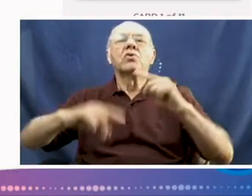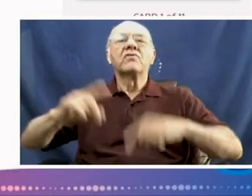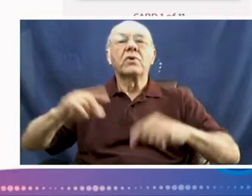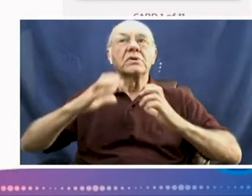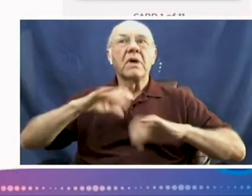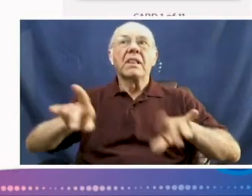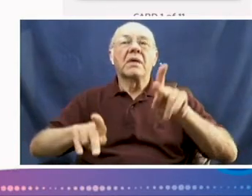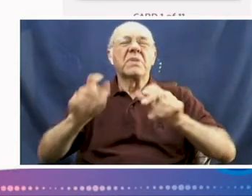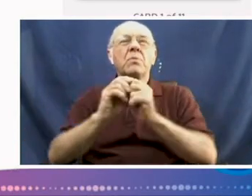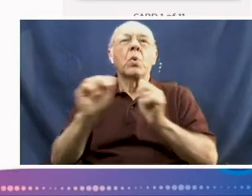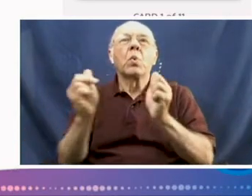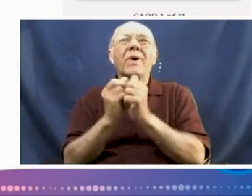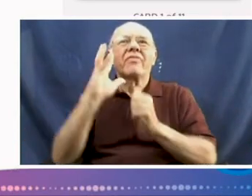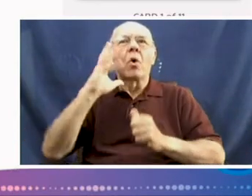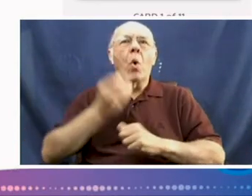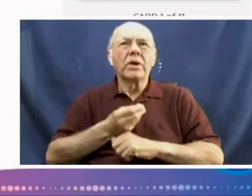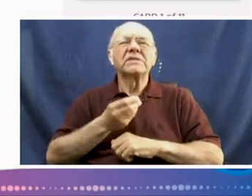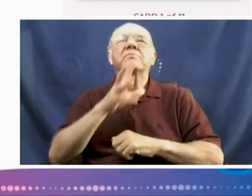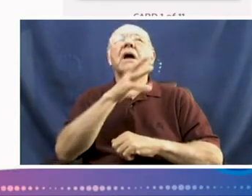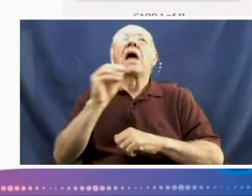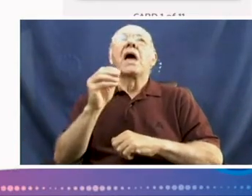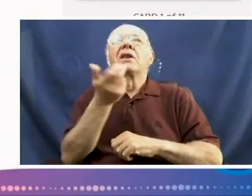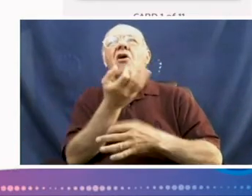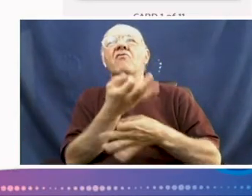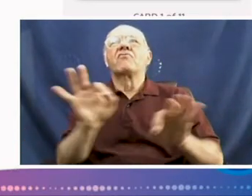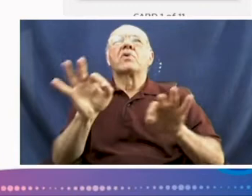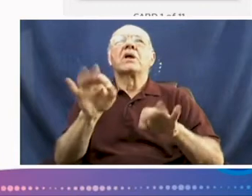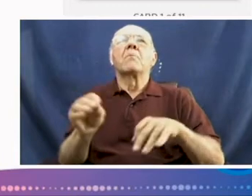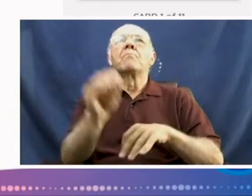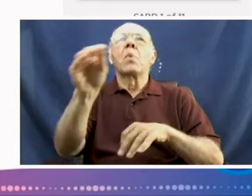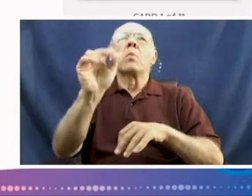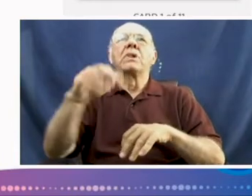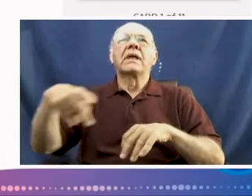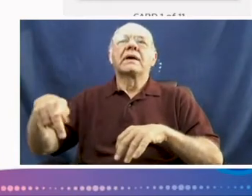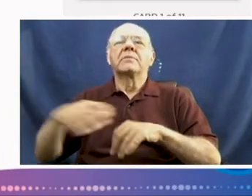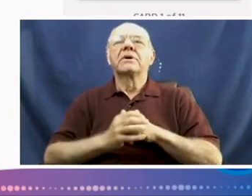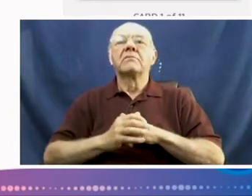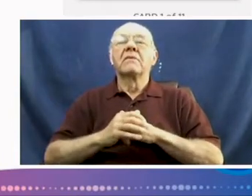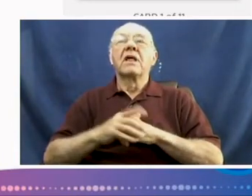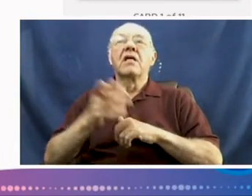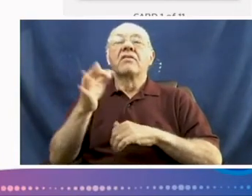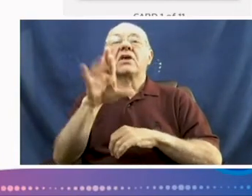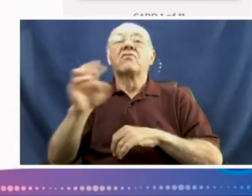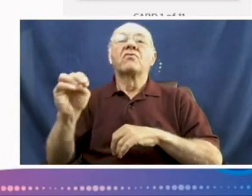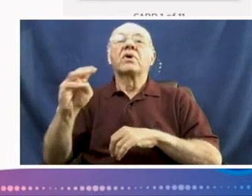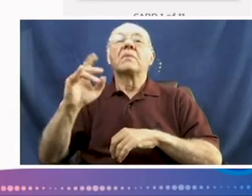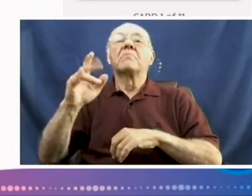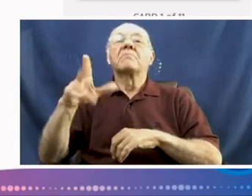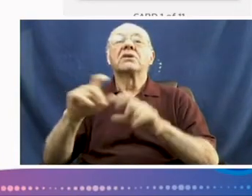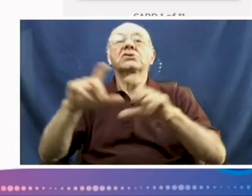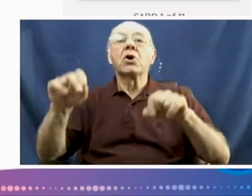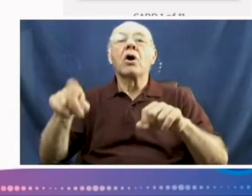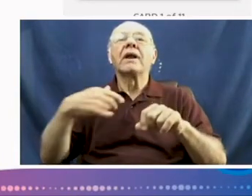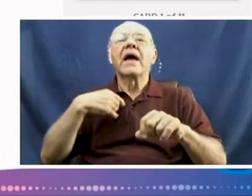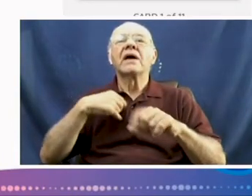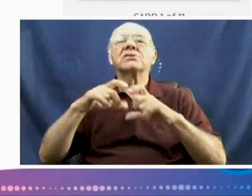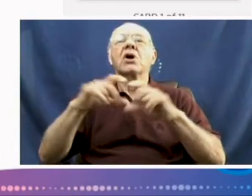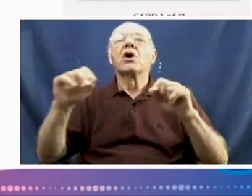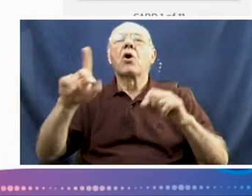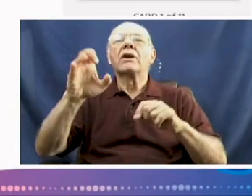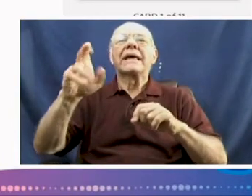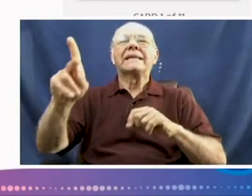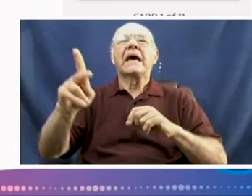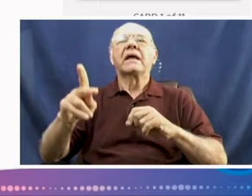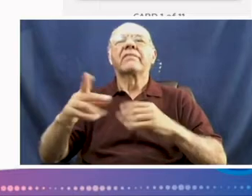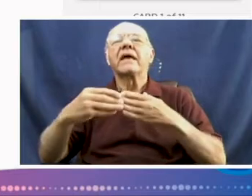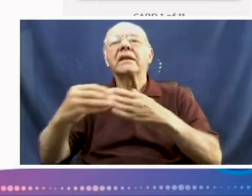autism, and including a free mobile app. The free Magnus Cards app features card decks that help guide individuals through